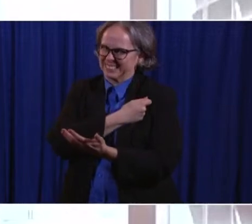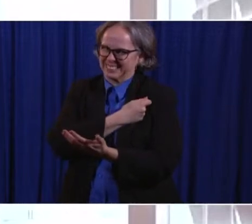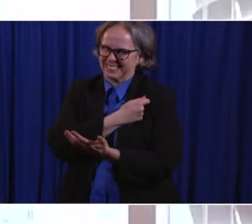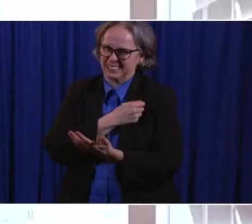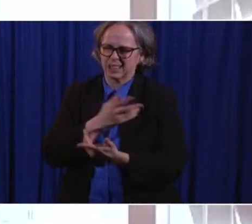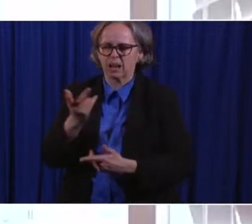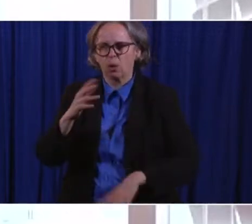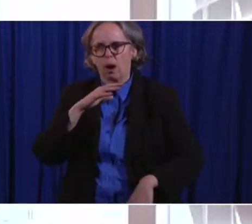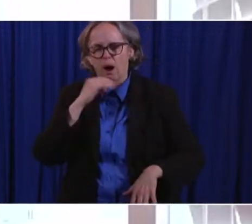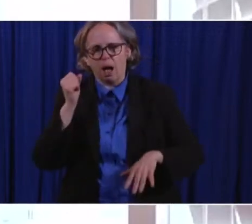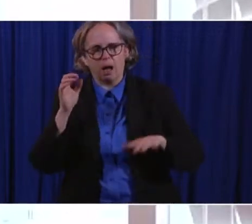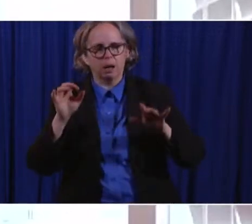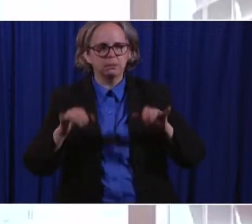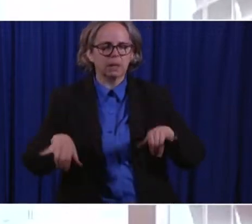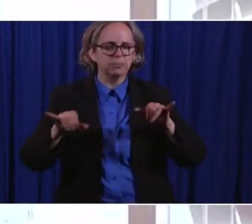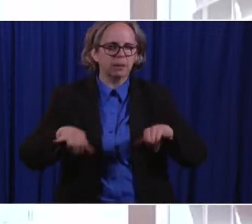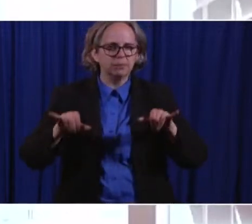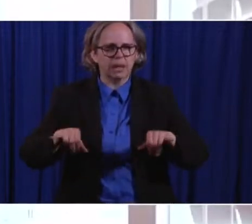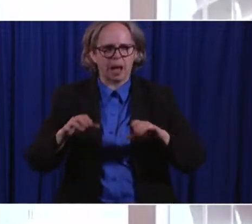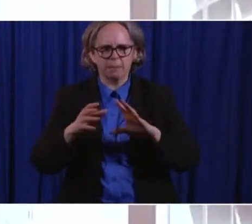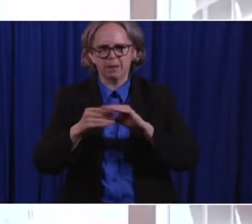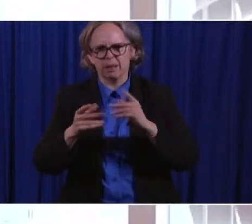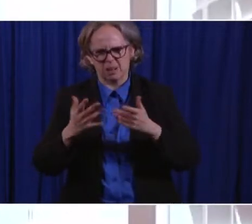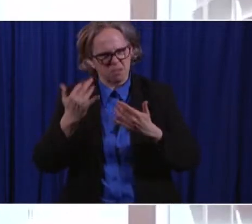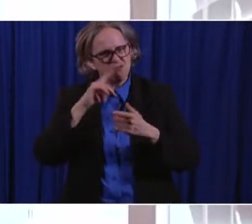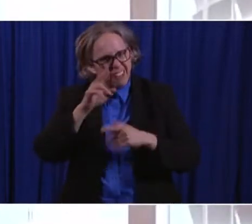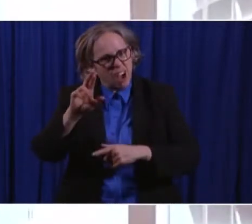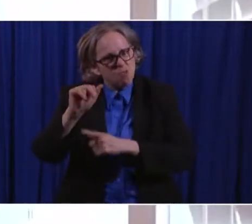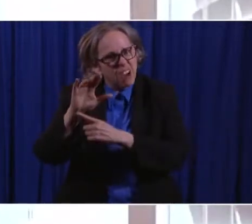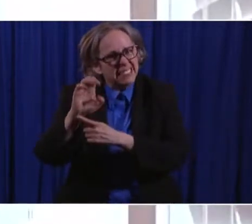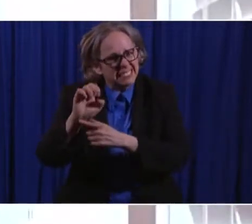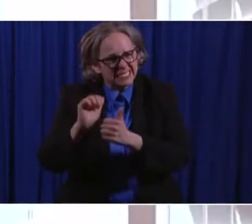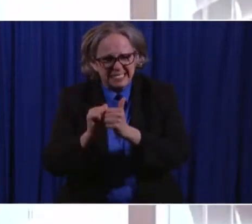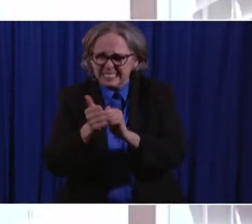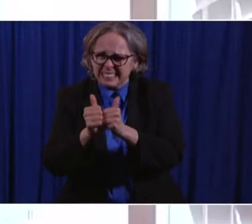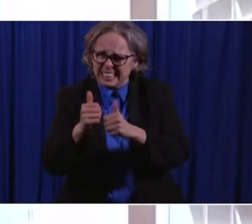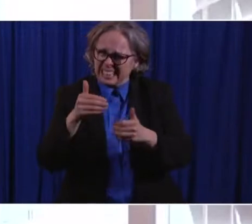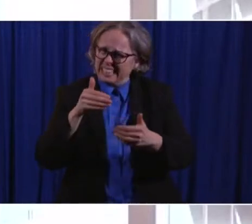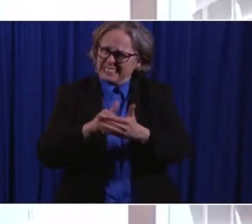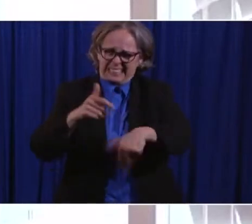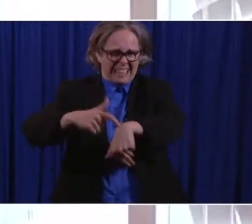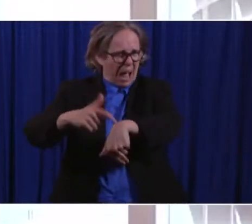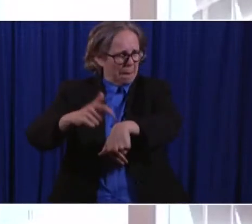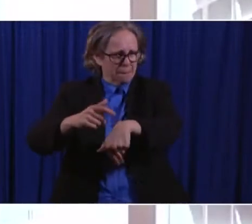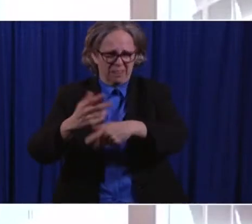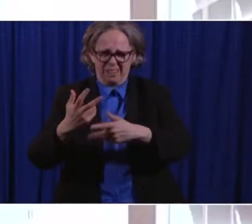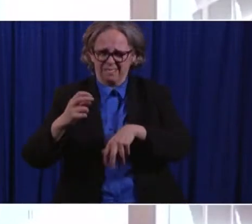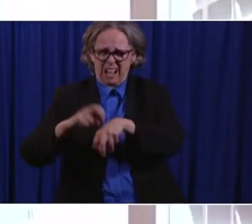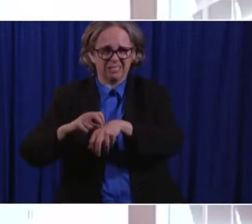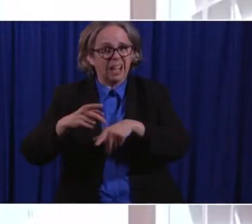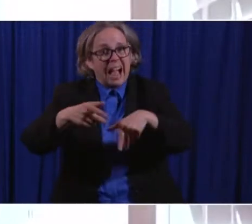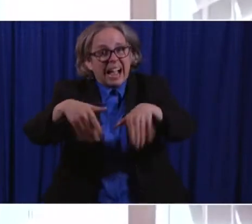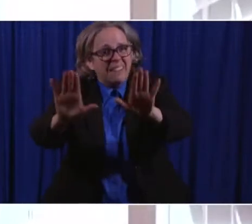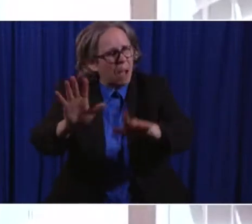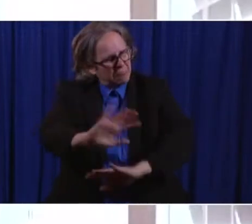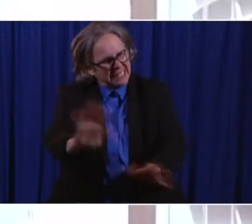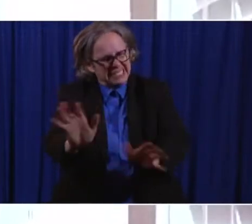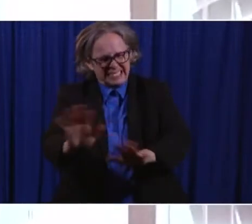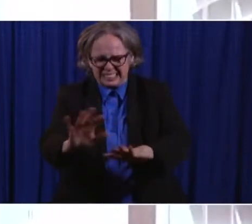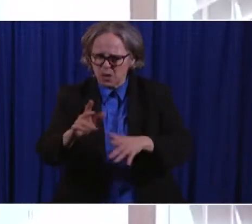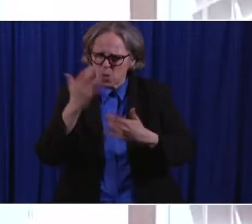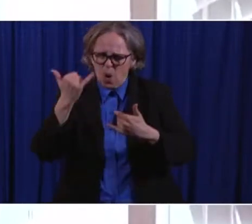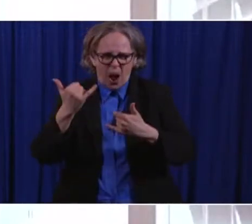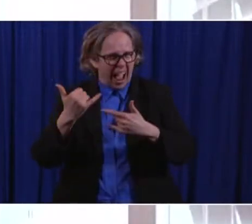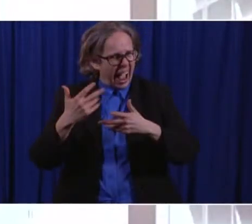race. When you're in a race, you can't flag as you're reaching the end of the race. We have to keep moving